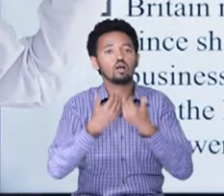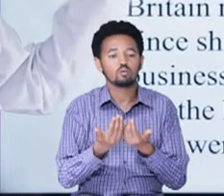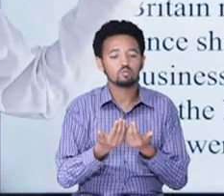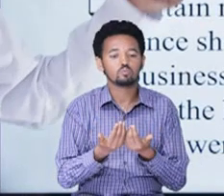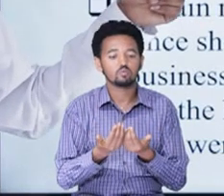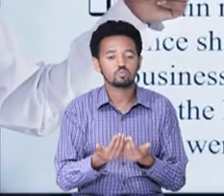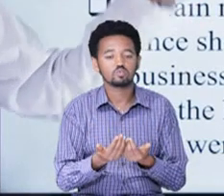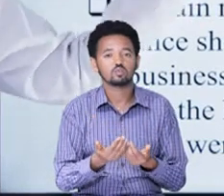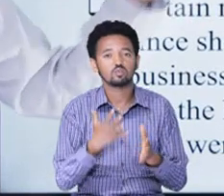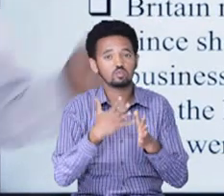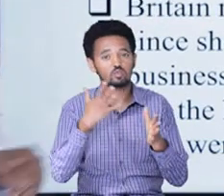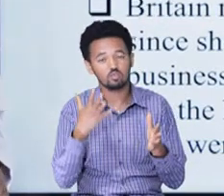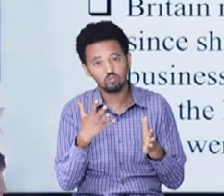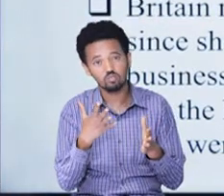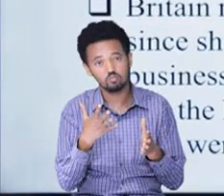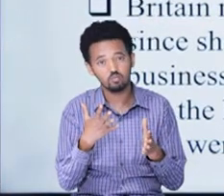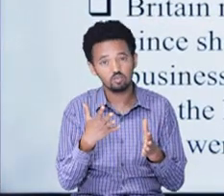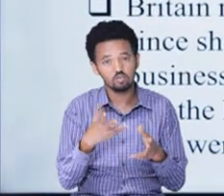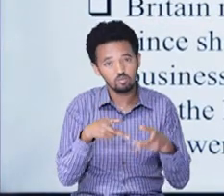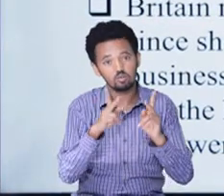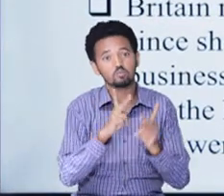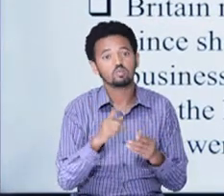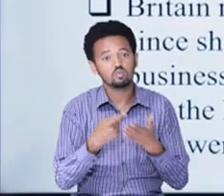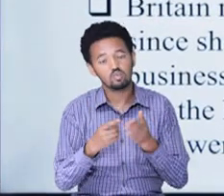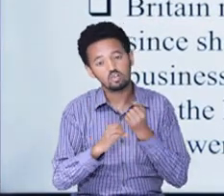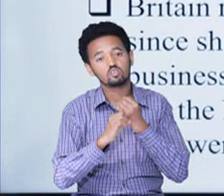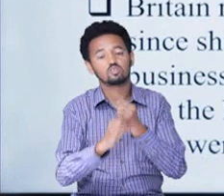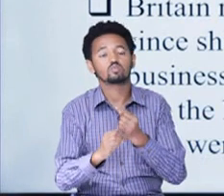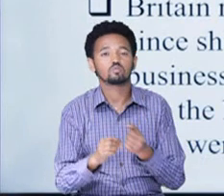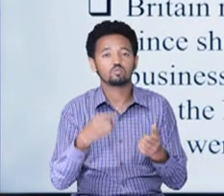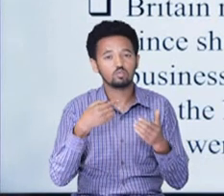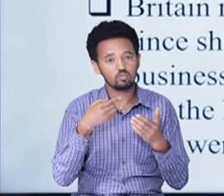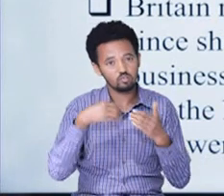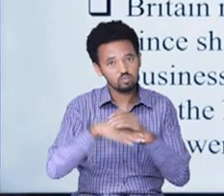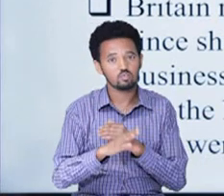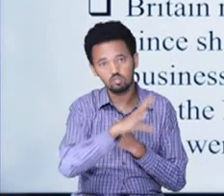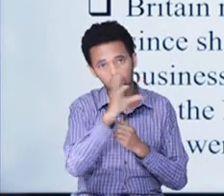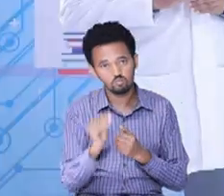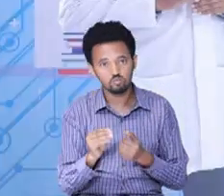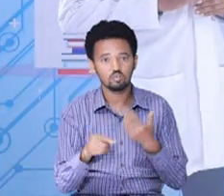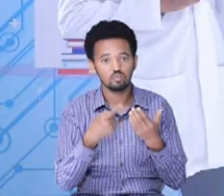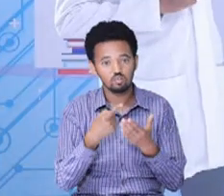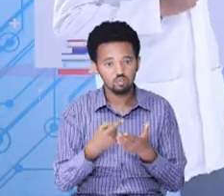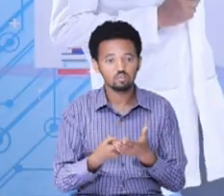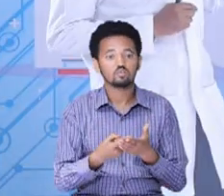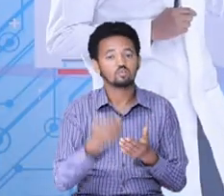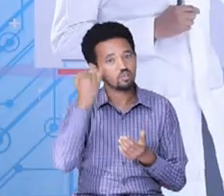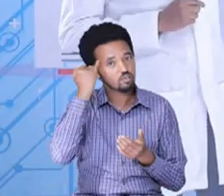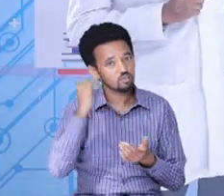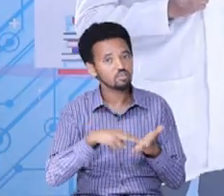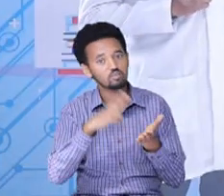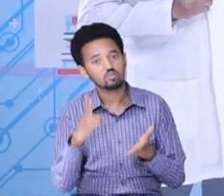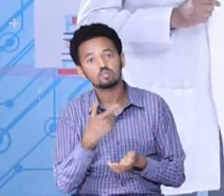on self-government independence should achieved in Africa. This idea was right from Great Britain.